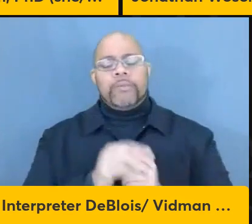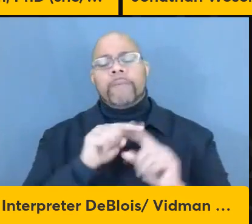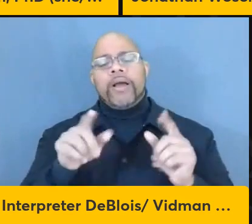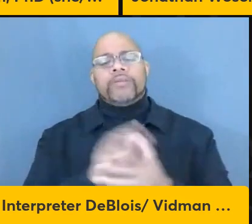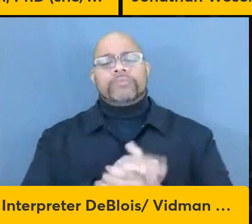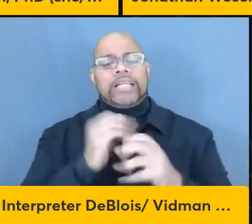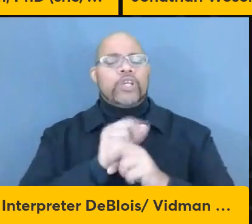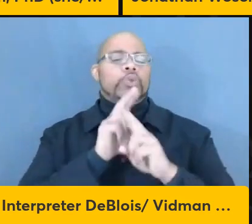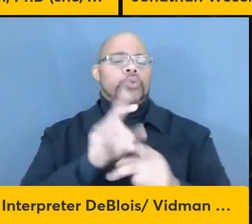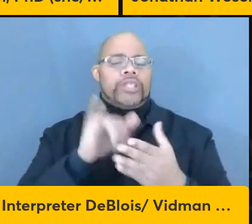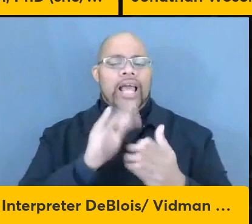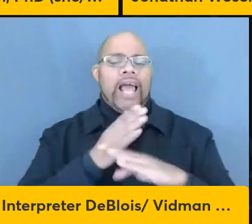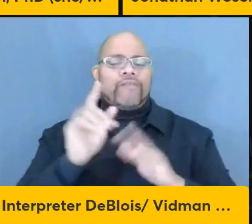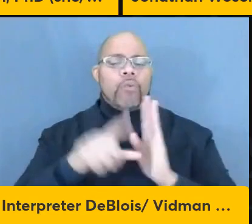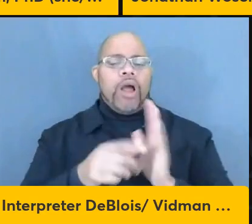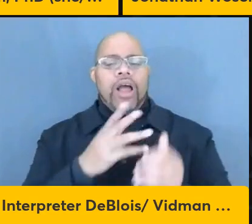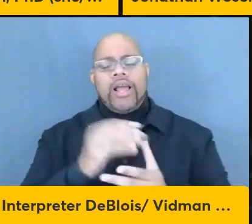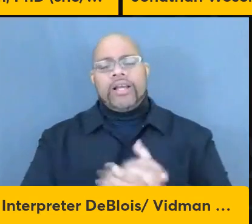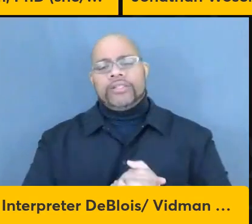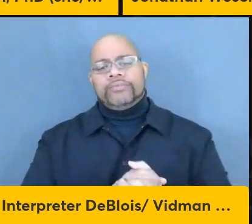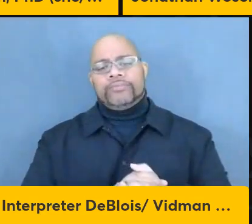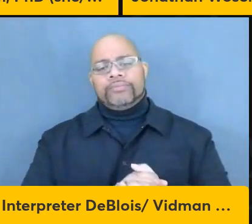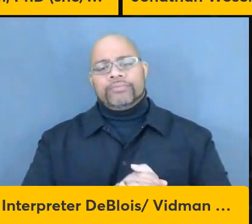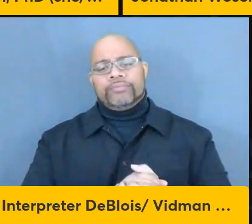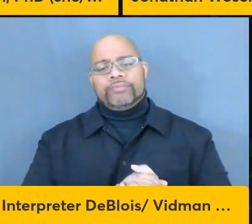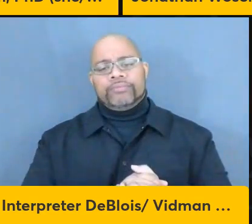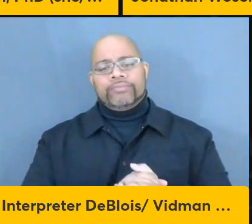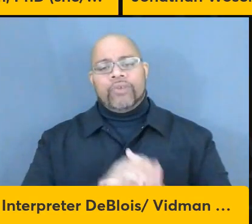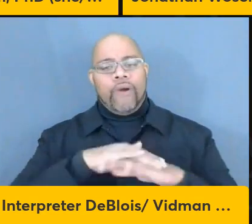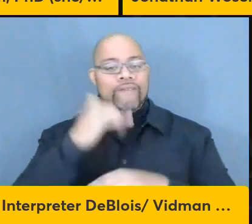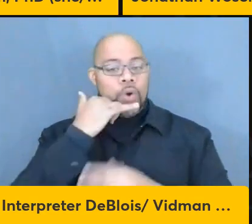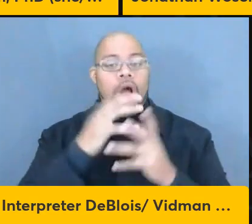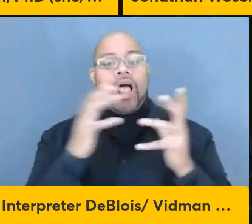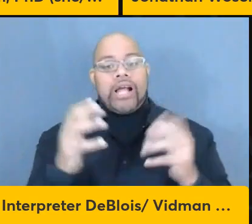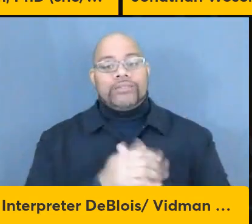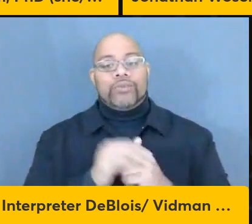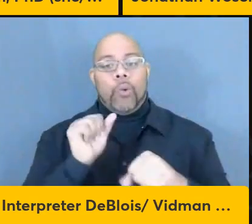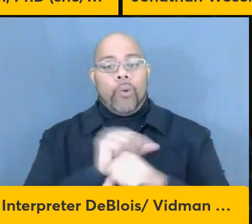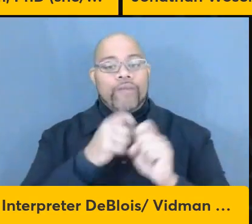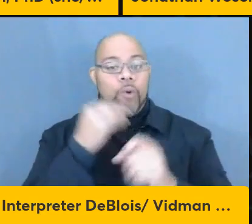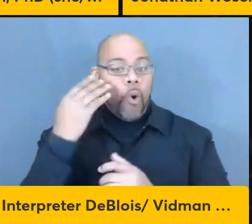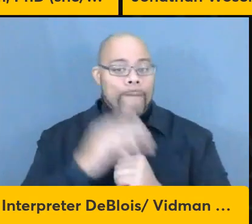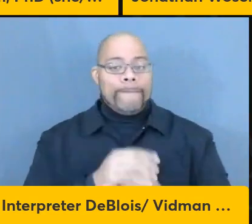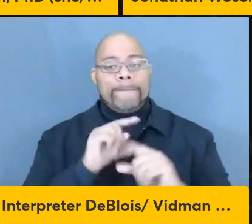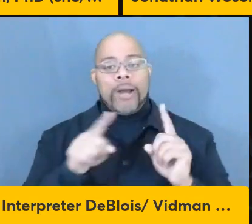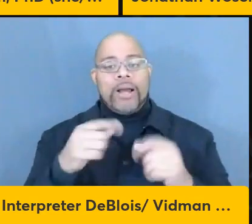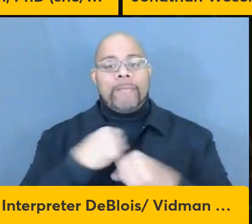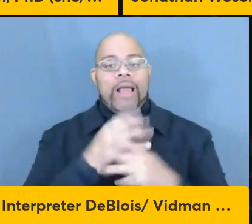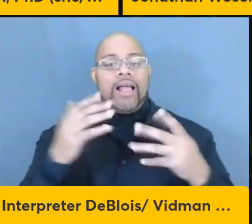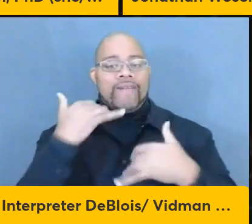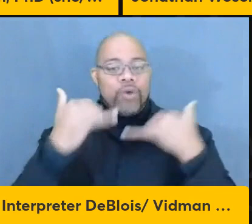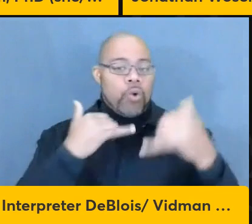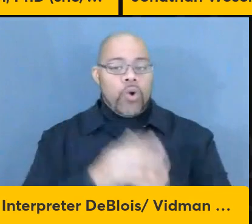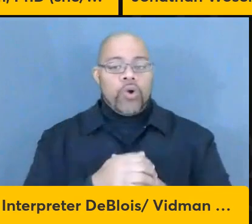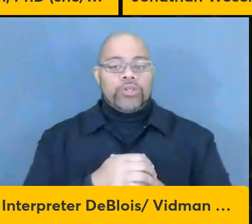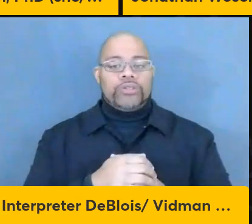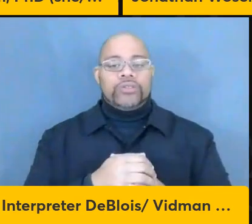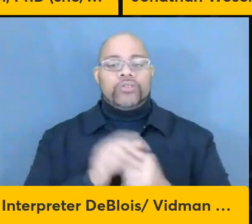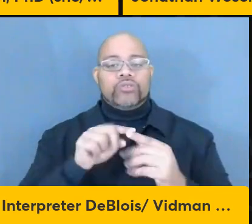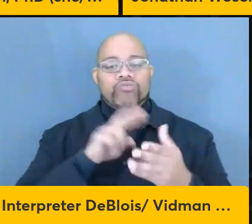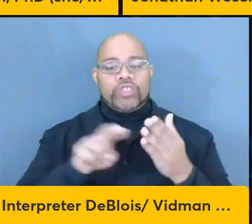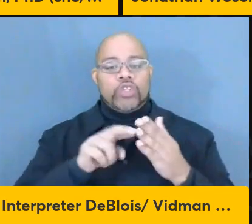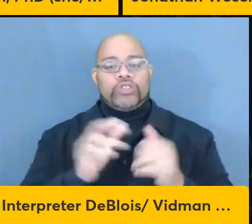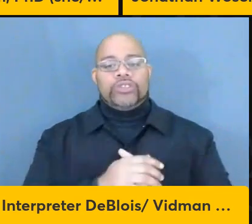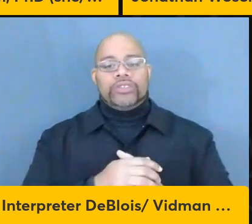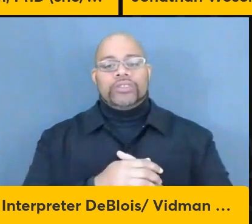you get used to that after a while. And I'm on the phone a lot. I'm working from home, but making a lot of phone calls to researchers